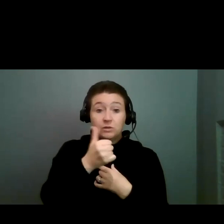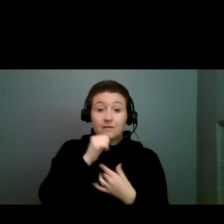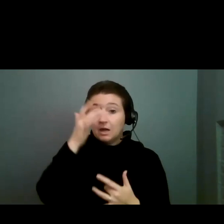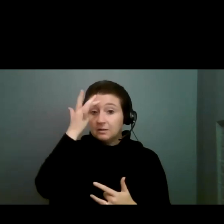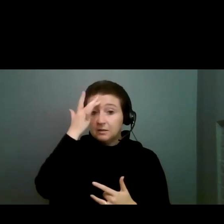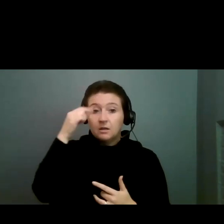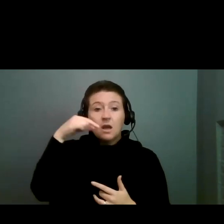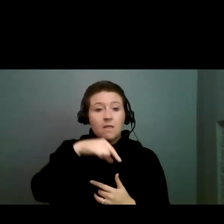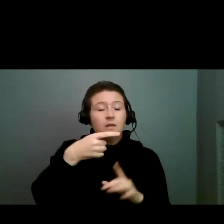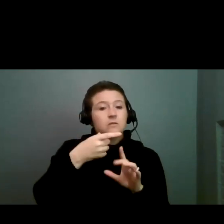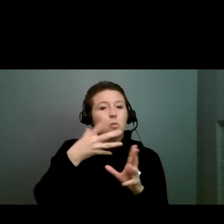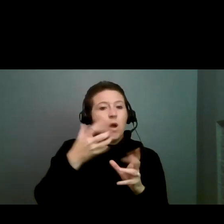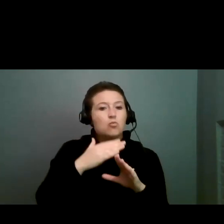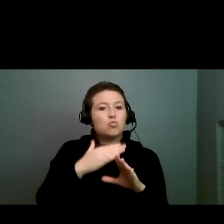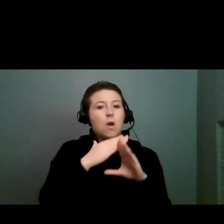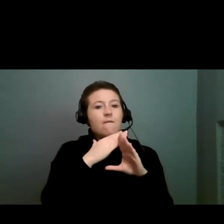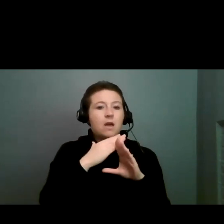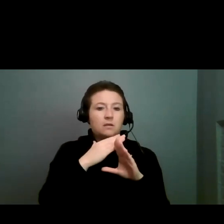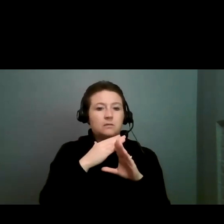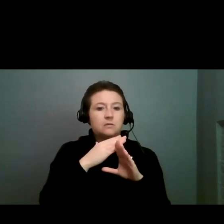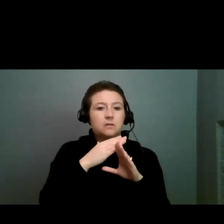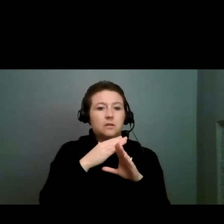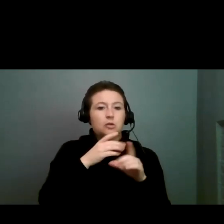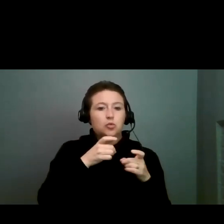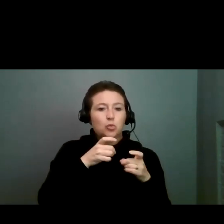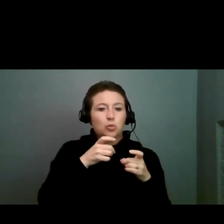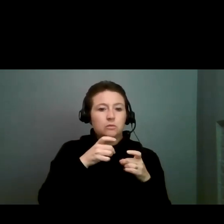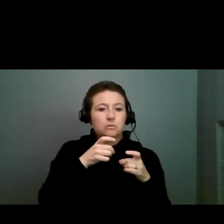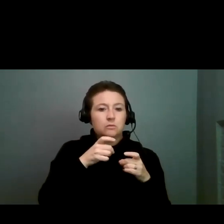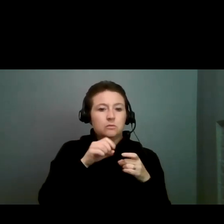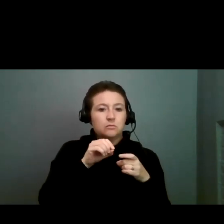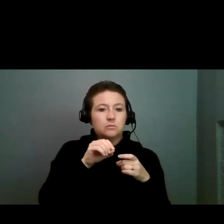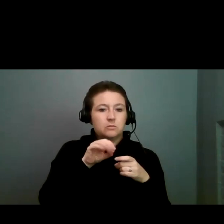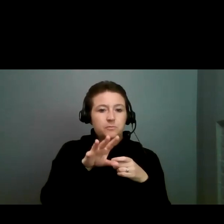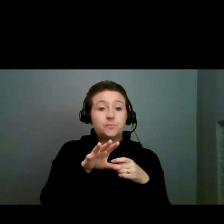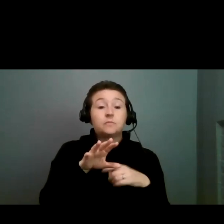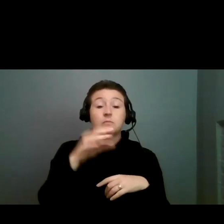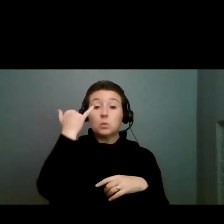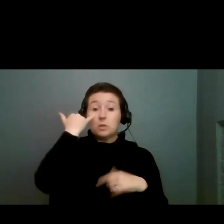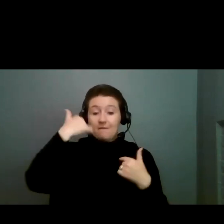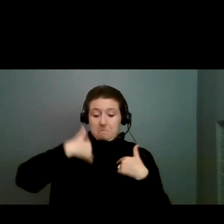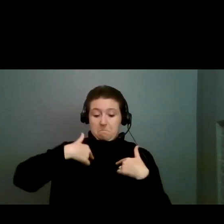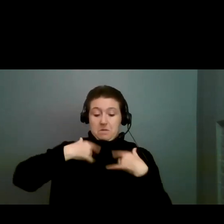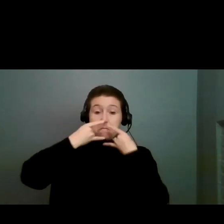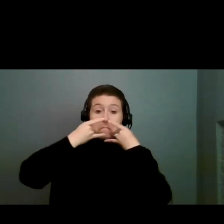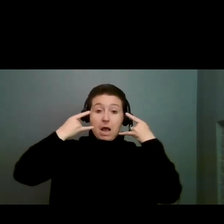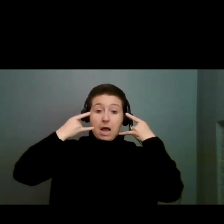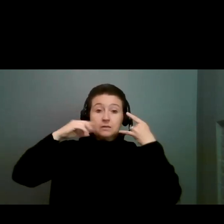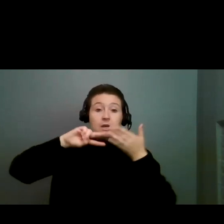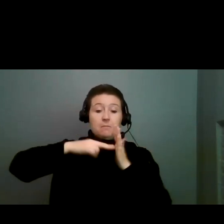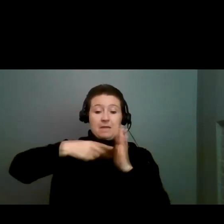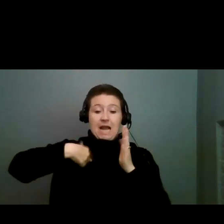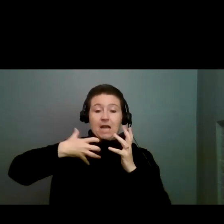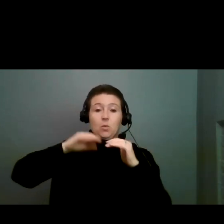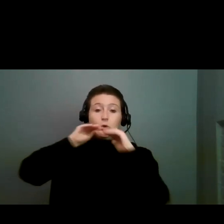source control. A mask on me is to prevent me from infecting somebody else.